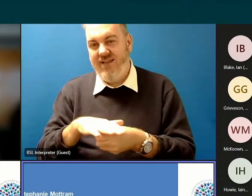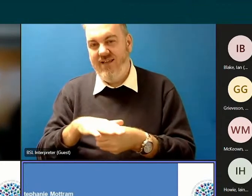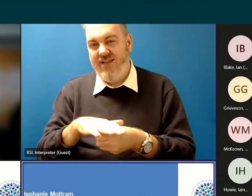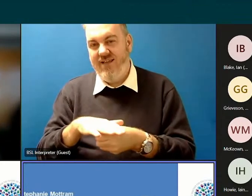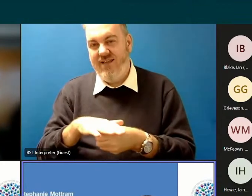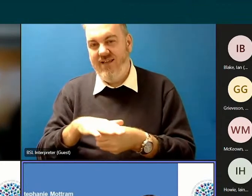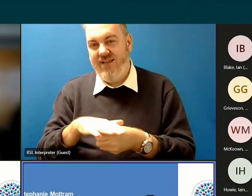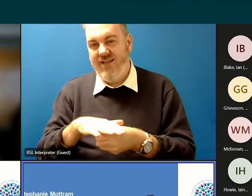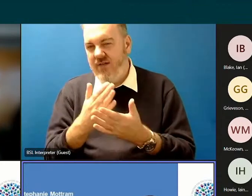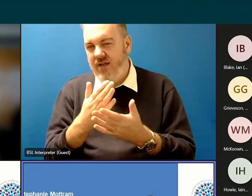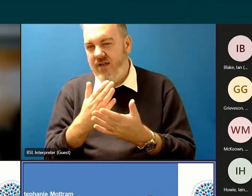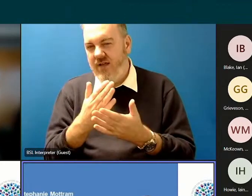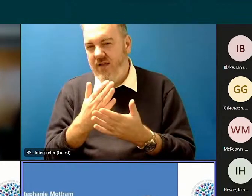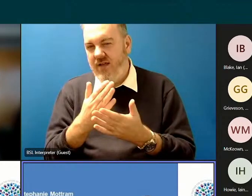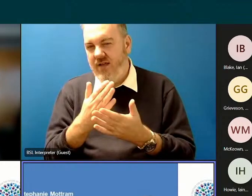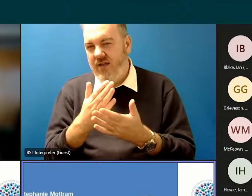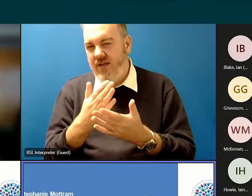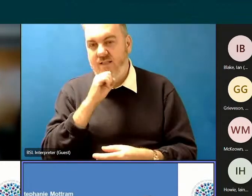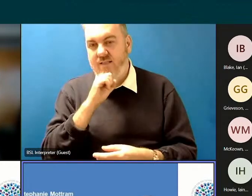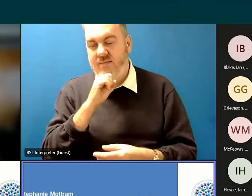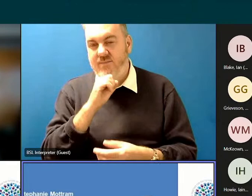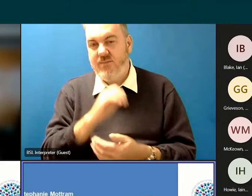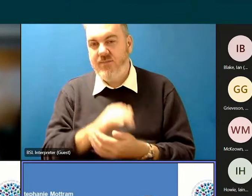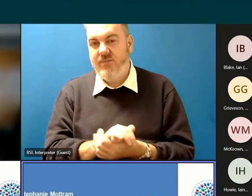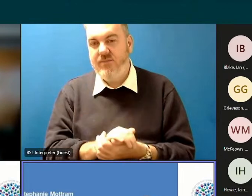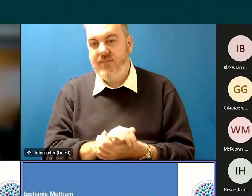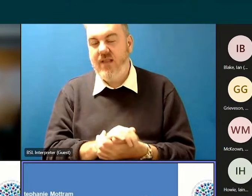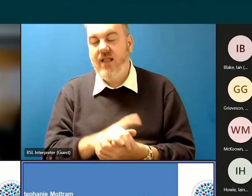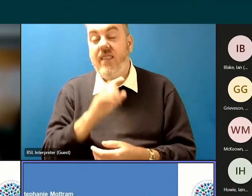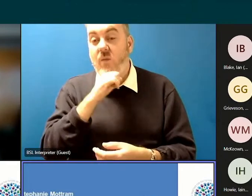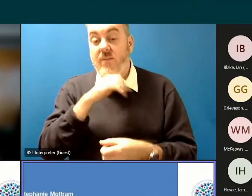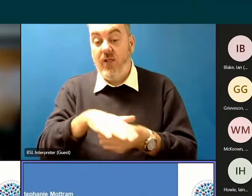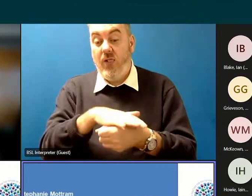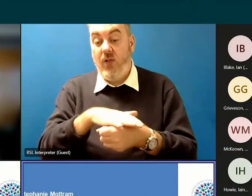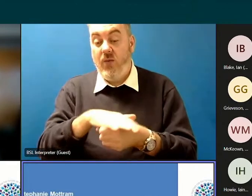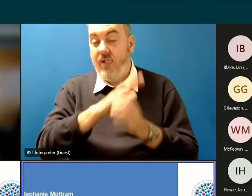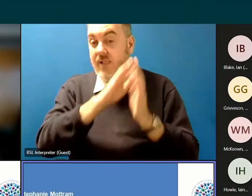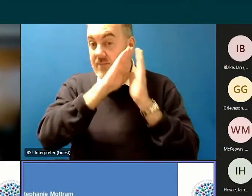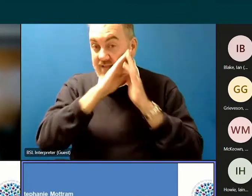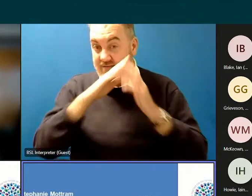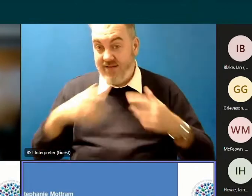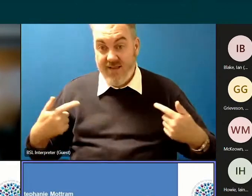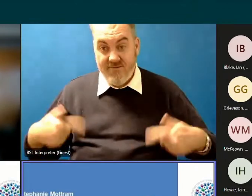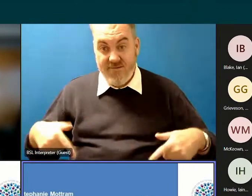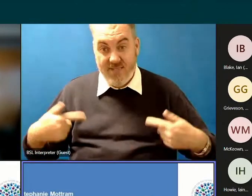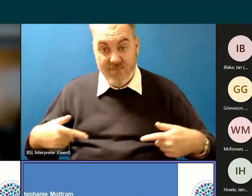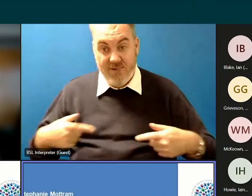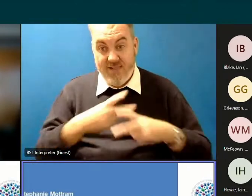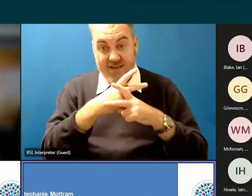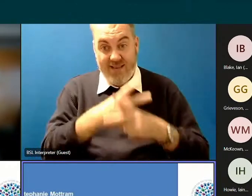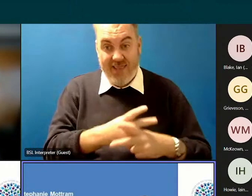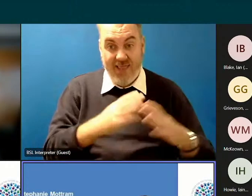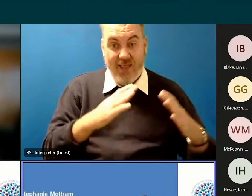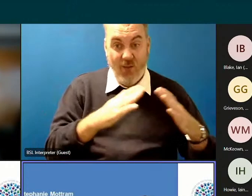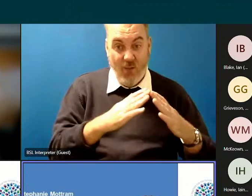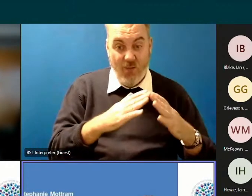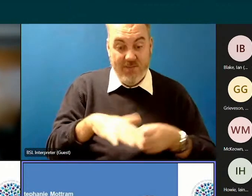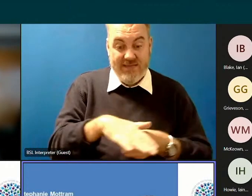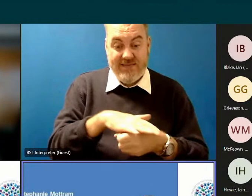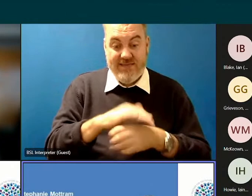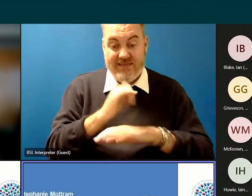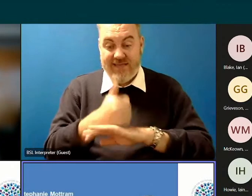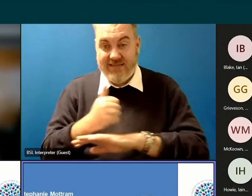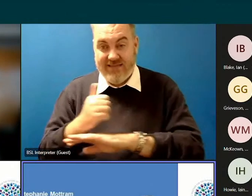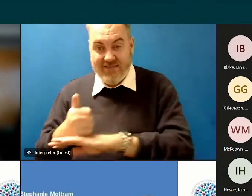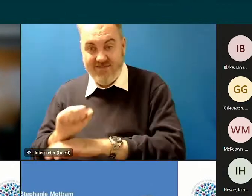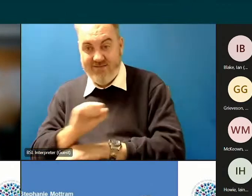that. And what that would mean was that there would be local beds available in a care home setting for various